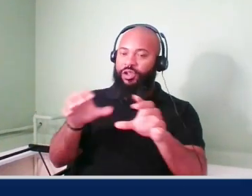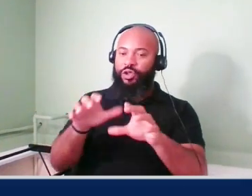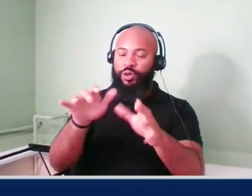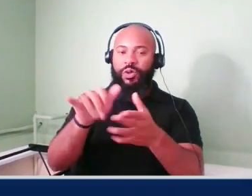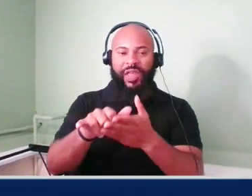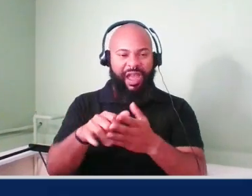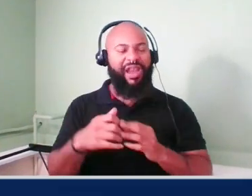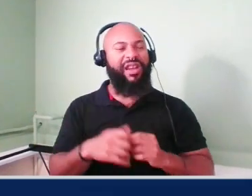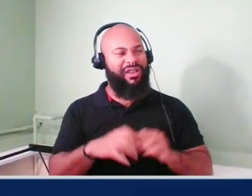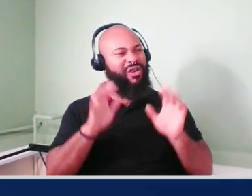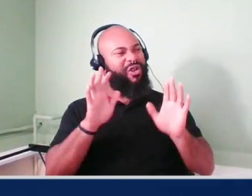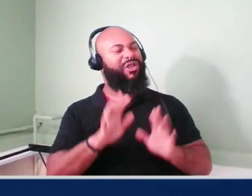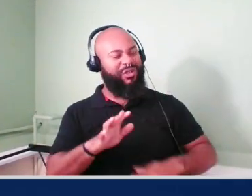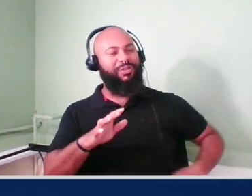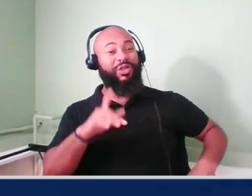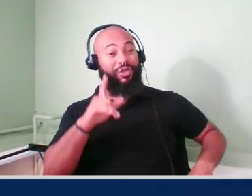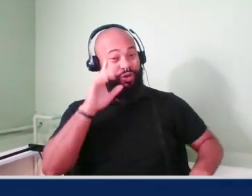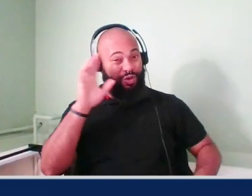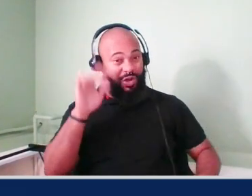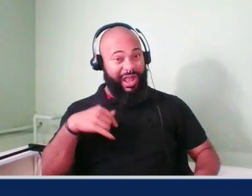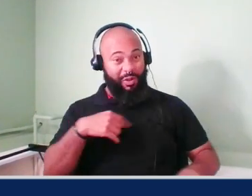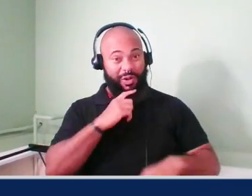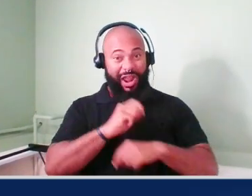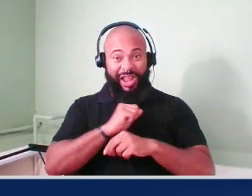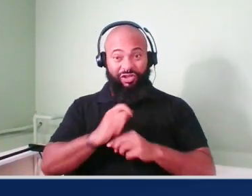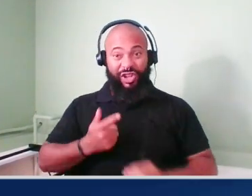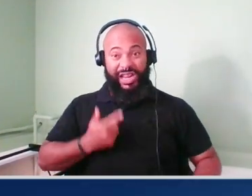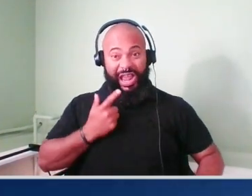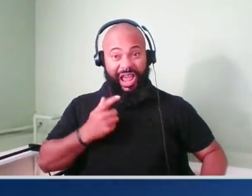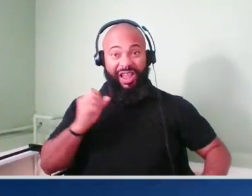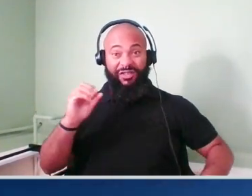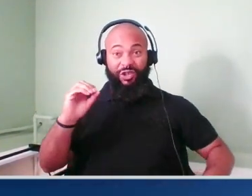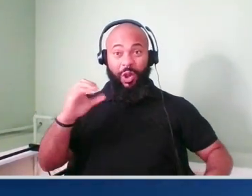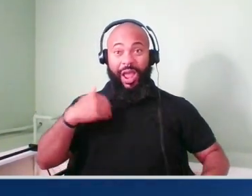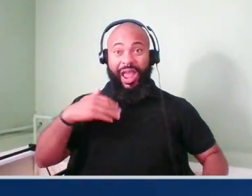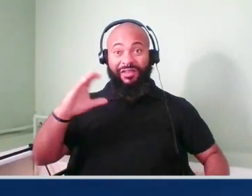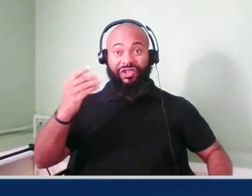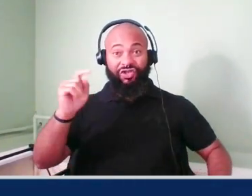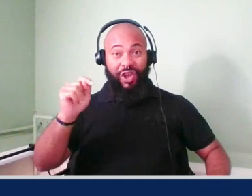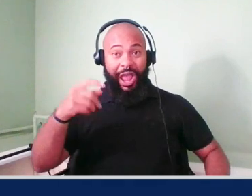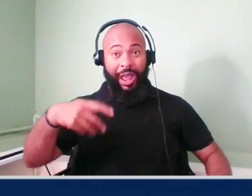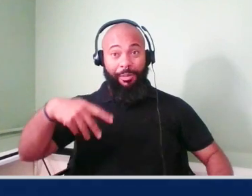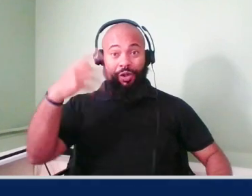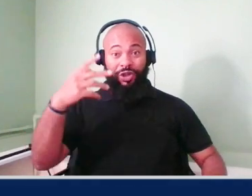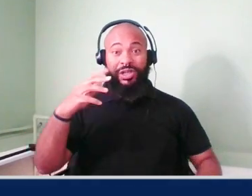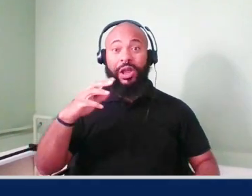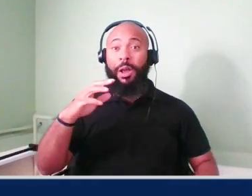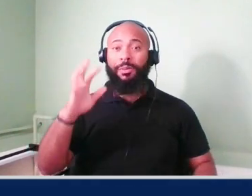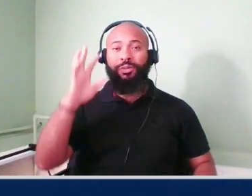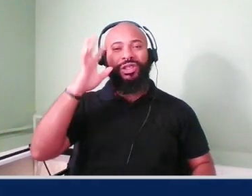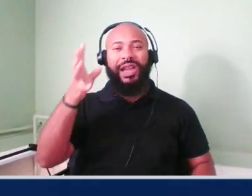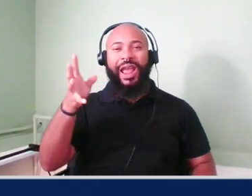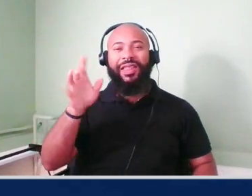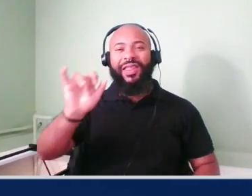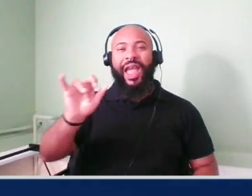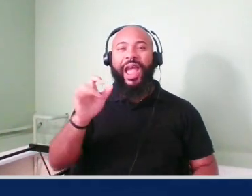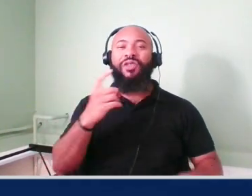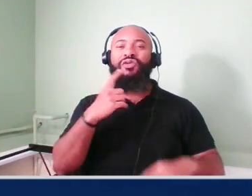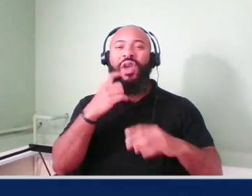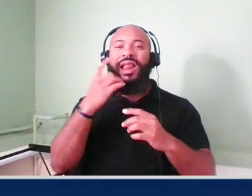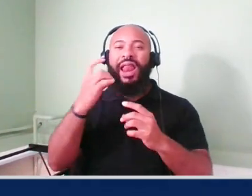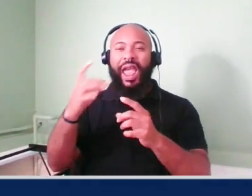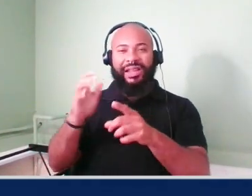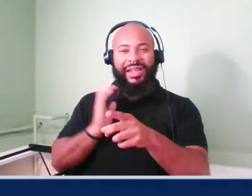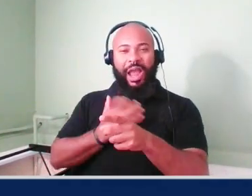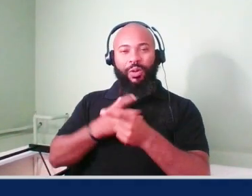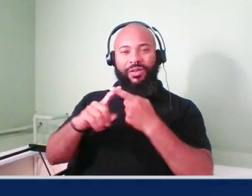Well, yep. Did you know that we're actually live right now? So I have the chat pulled up. We have our friends right here. Pretend like the red light is our friends when you're talking to our friends. AM,